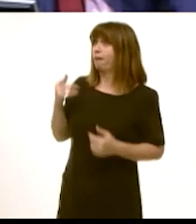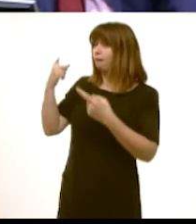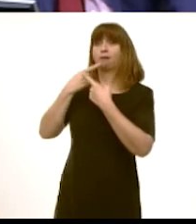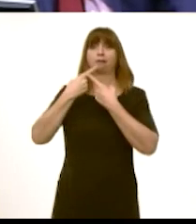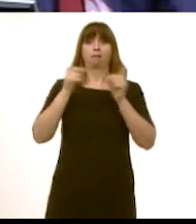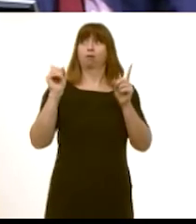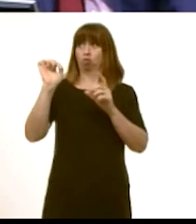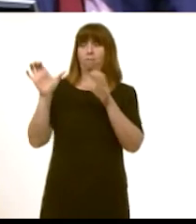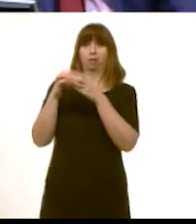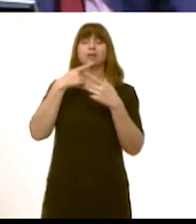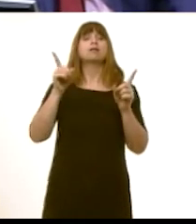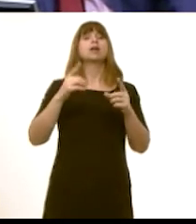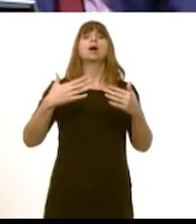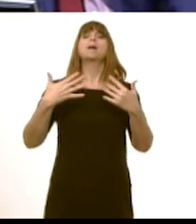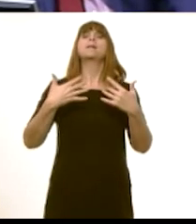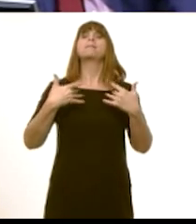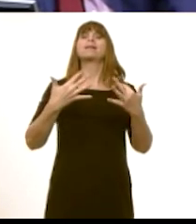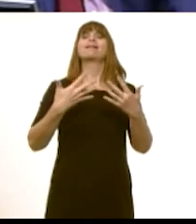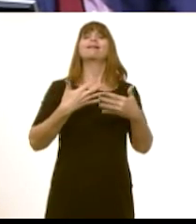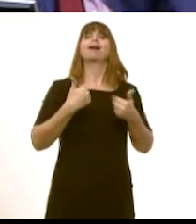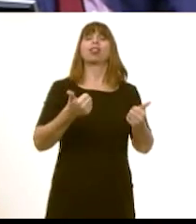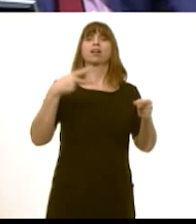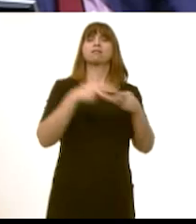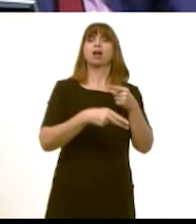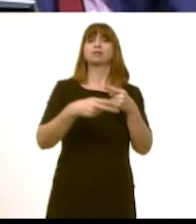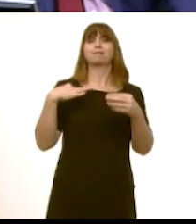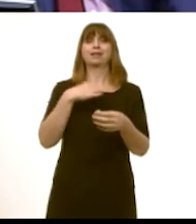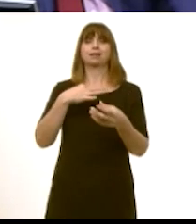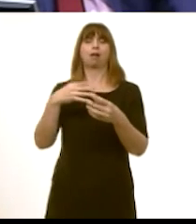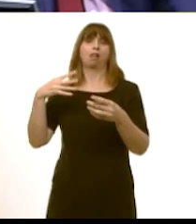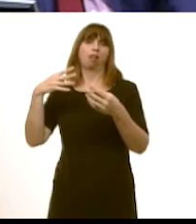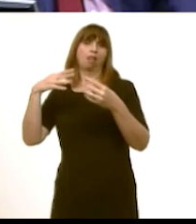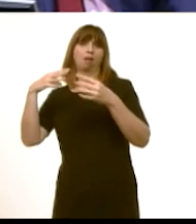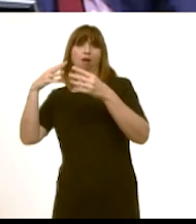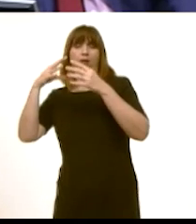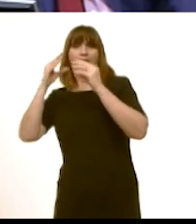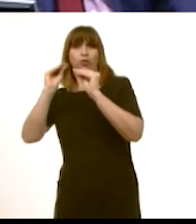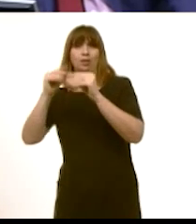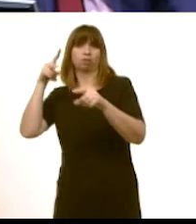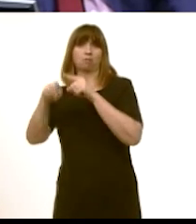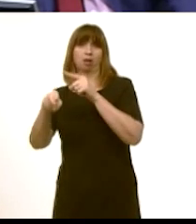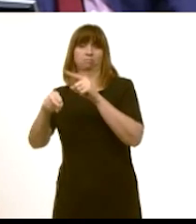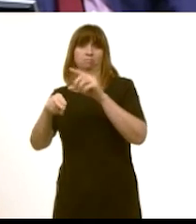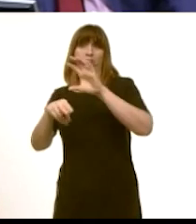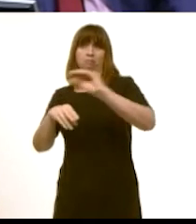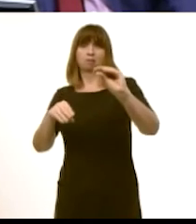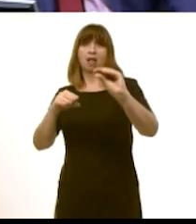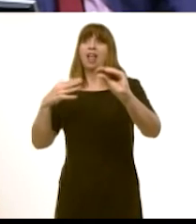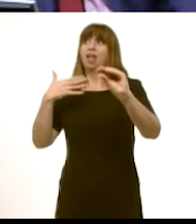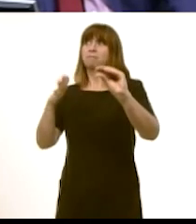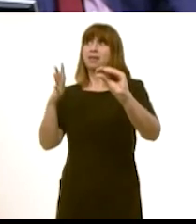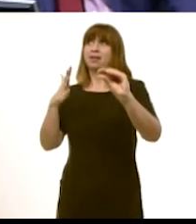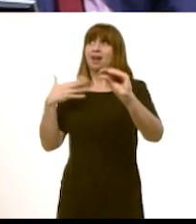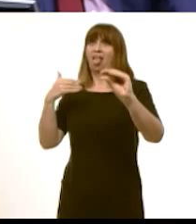will be cuts in public health and medical education, and that money will be transferred to the NHS budget. There is no consequential if that